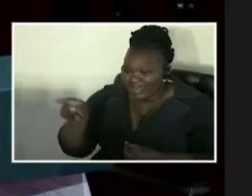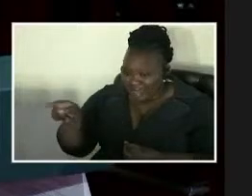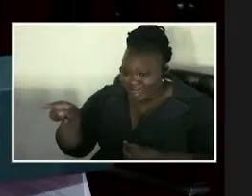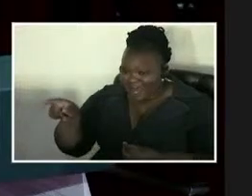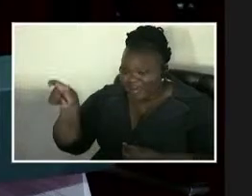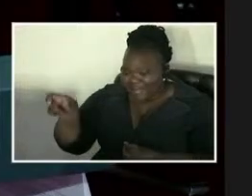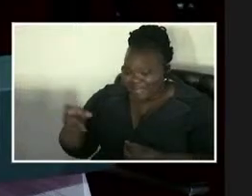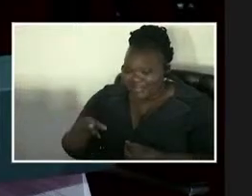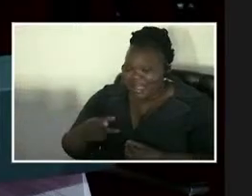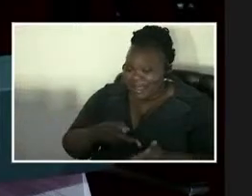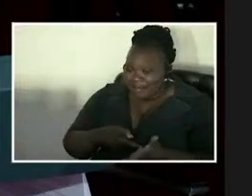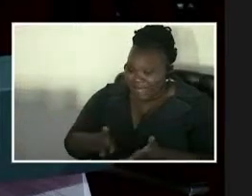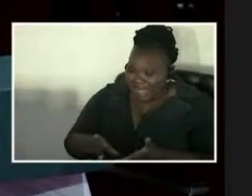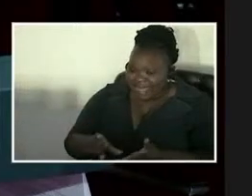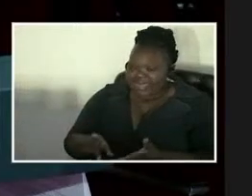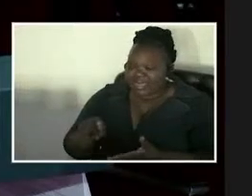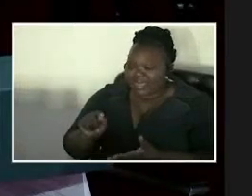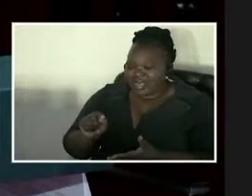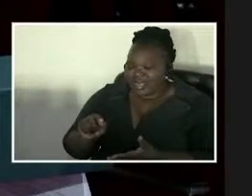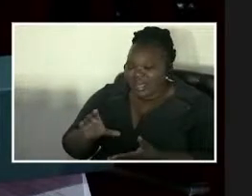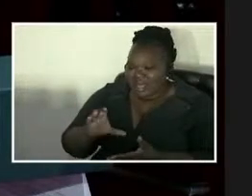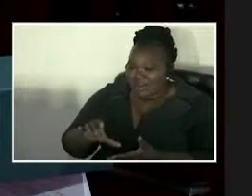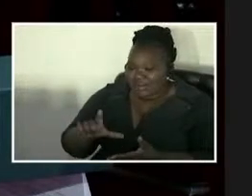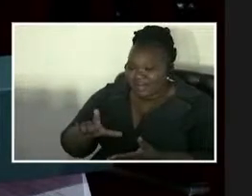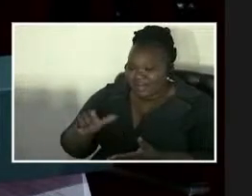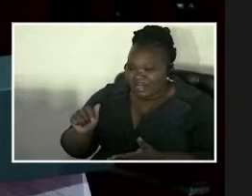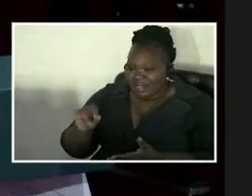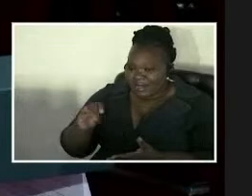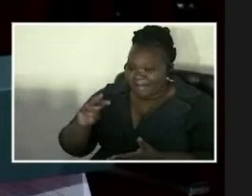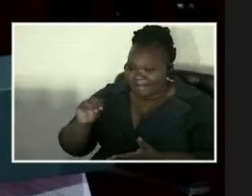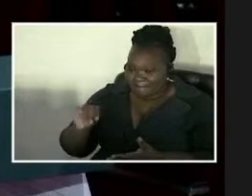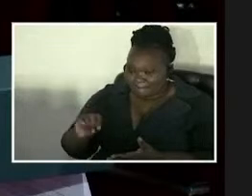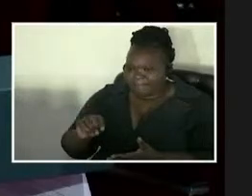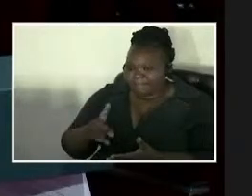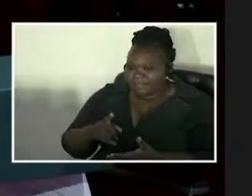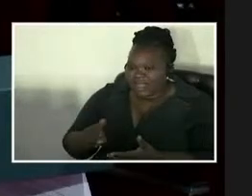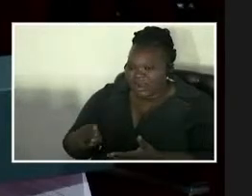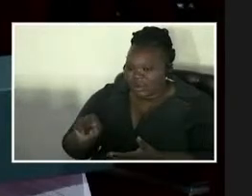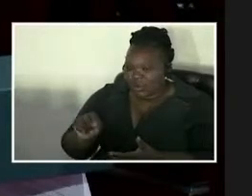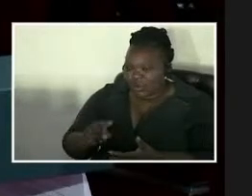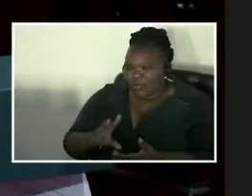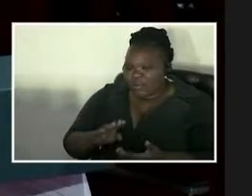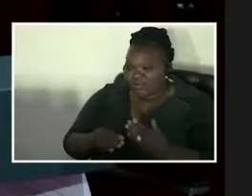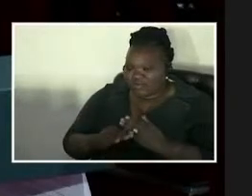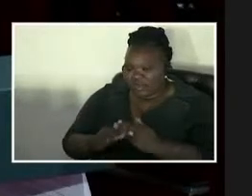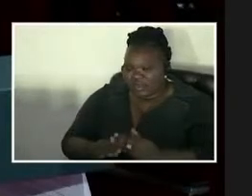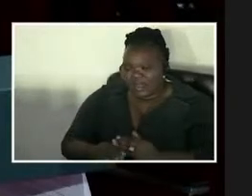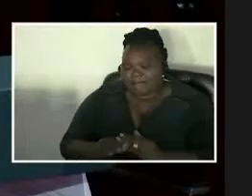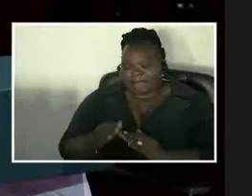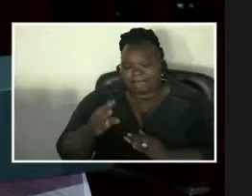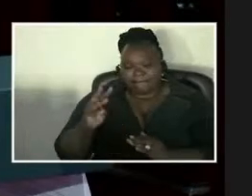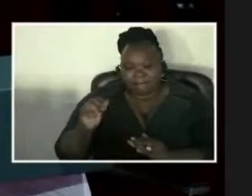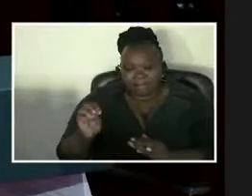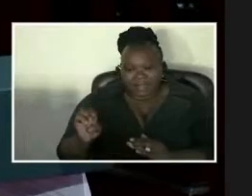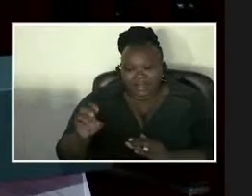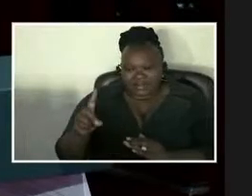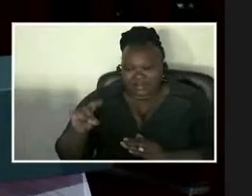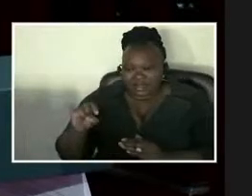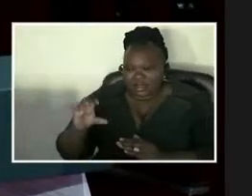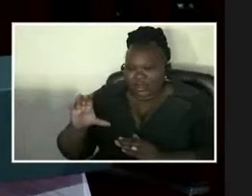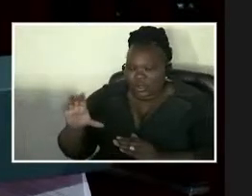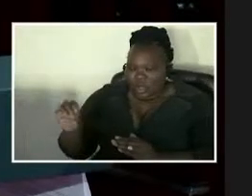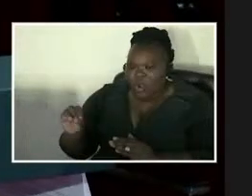amount spent on claims clearly indicate that the department is not implementing measures to prevent medical legal claims irregular